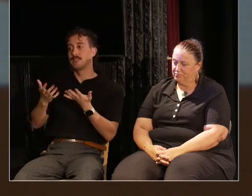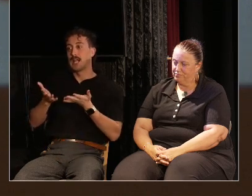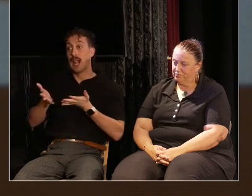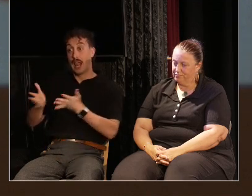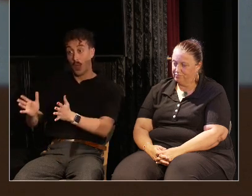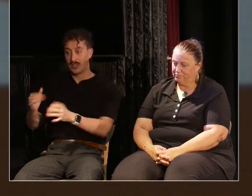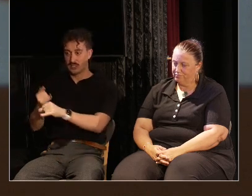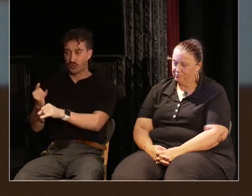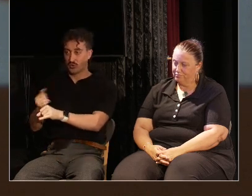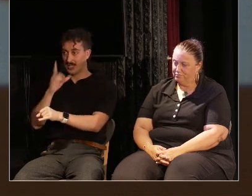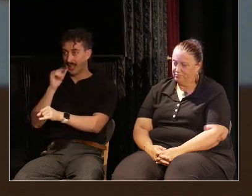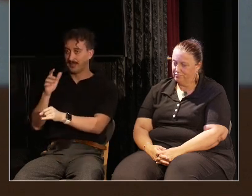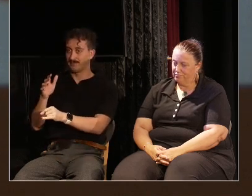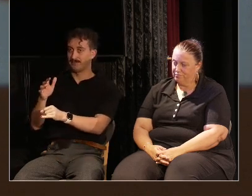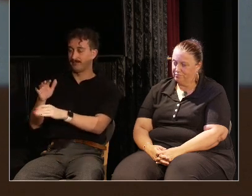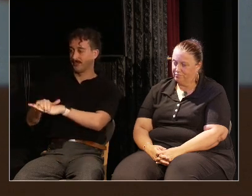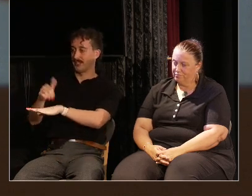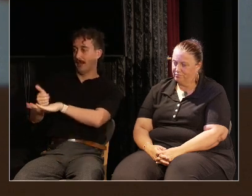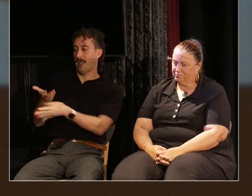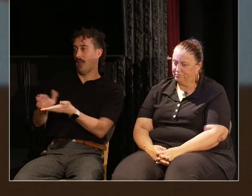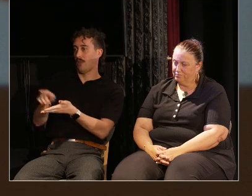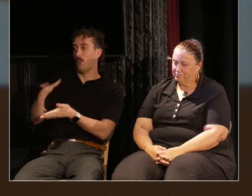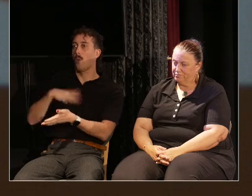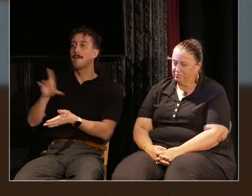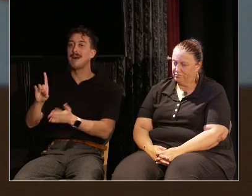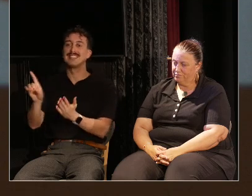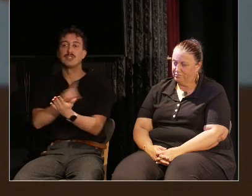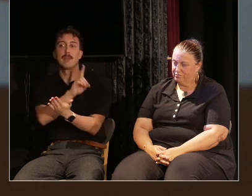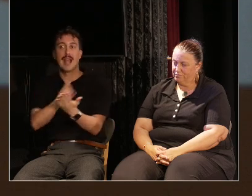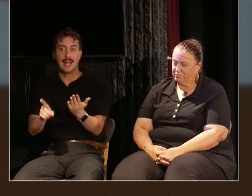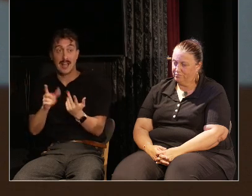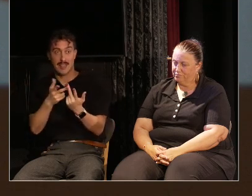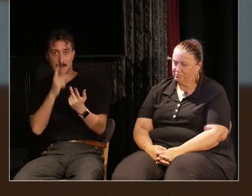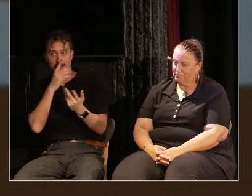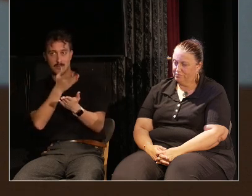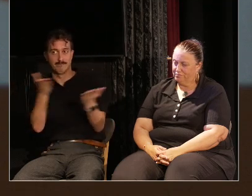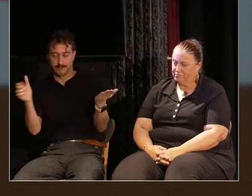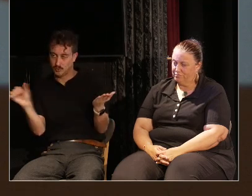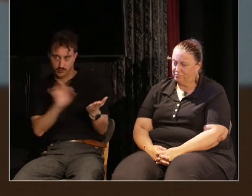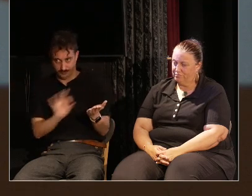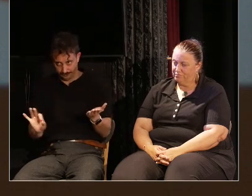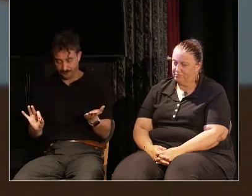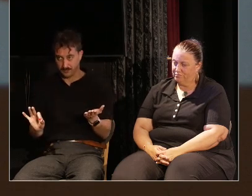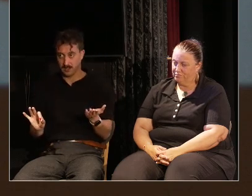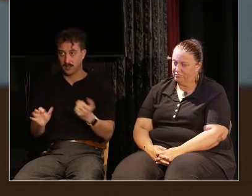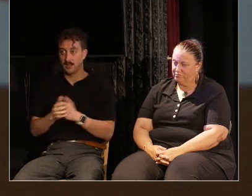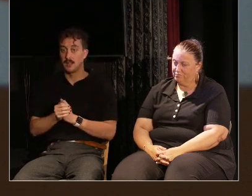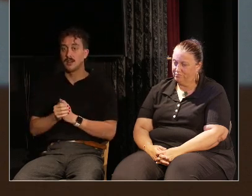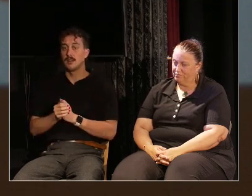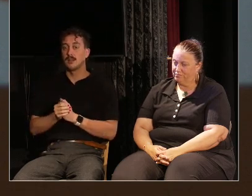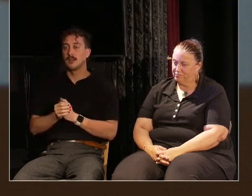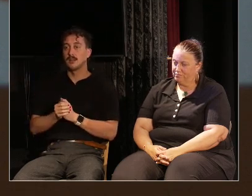what they want to be, but they cannot discriminate against people. So they can discriminate in favour of their faith, but they cannot